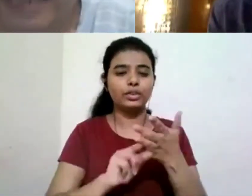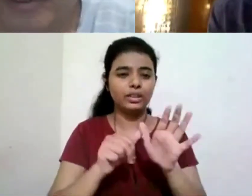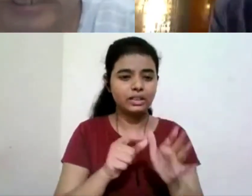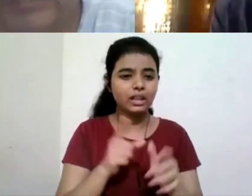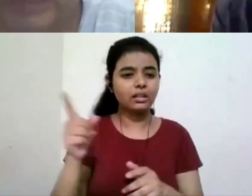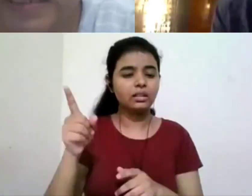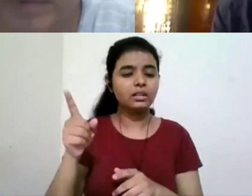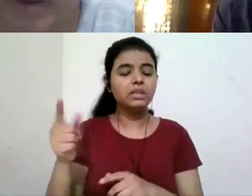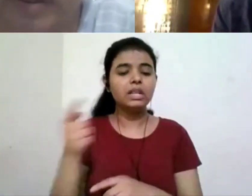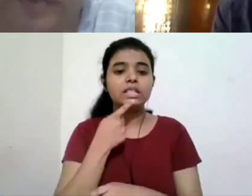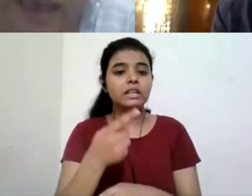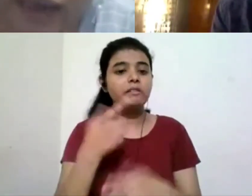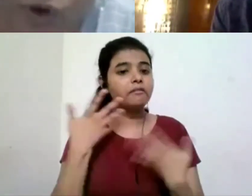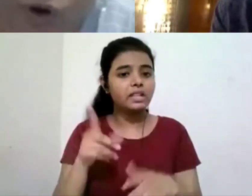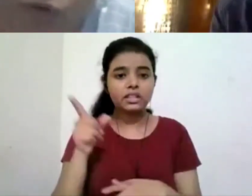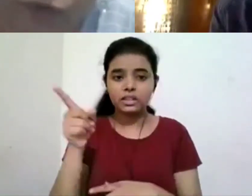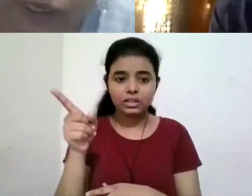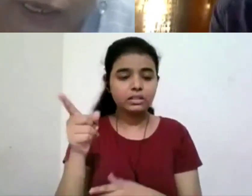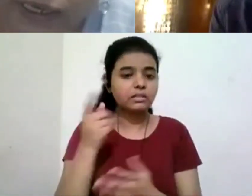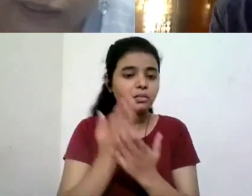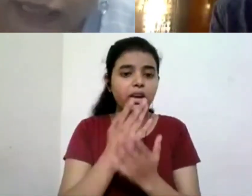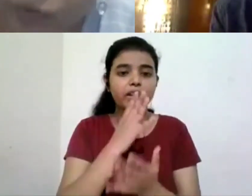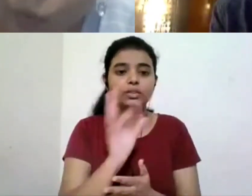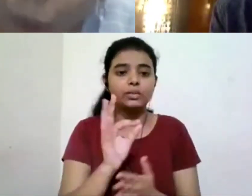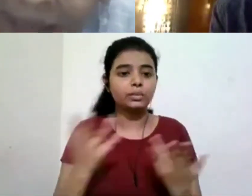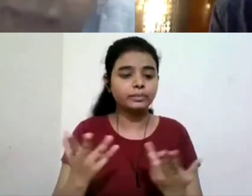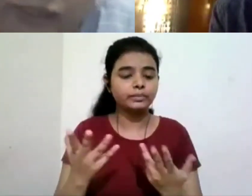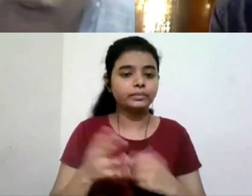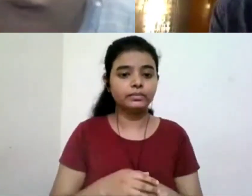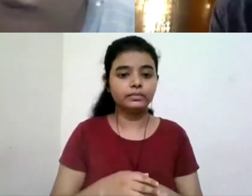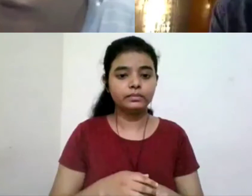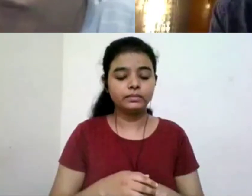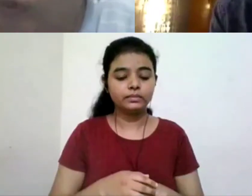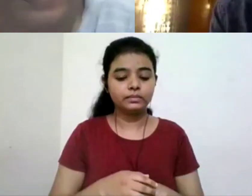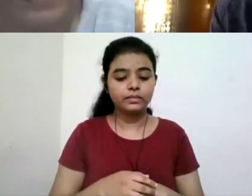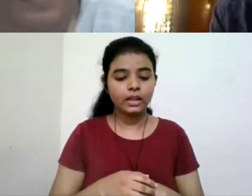Sites actually speaks about this fact of that whilst